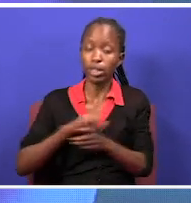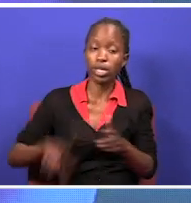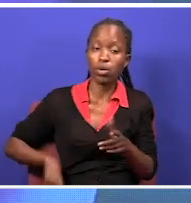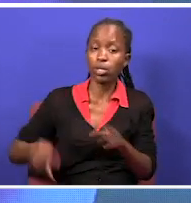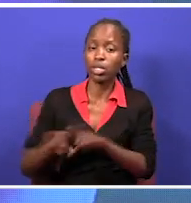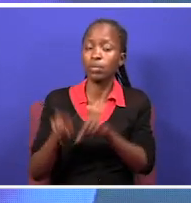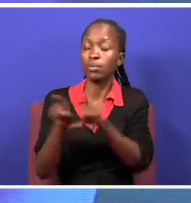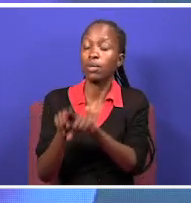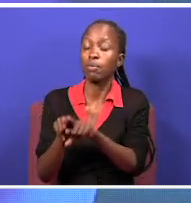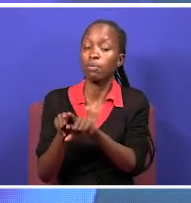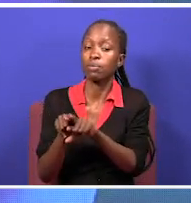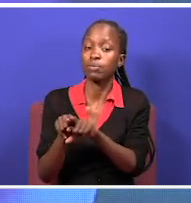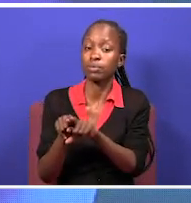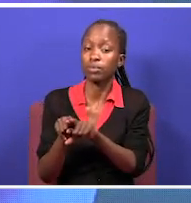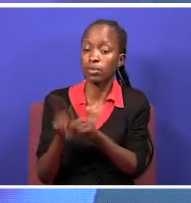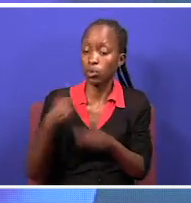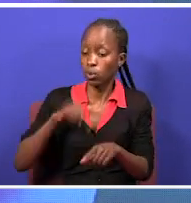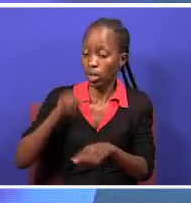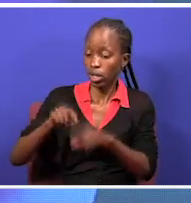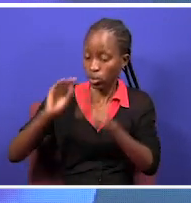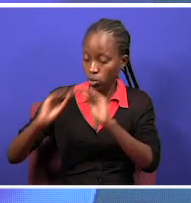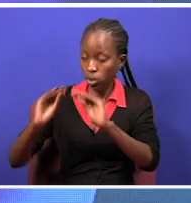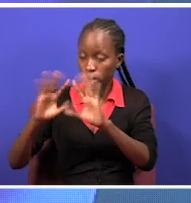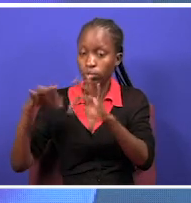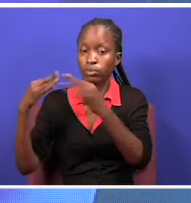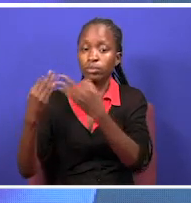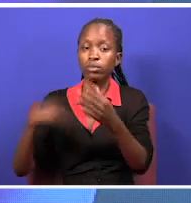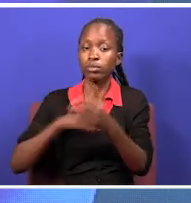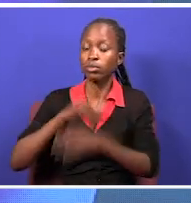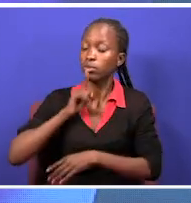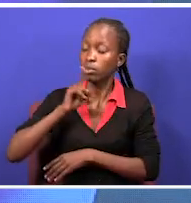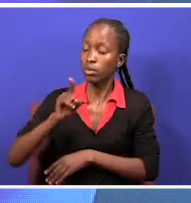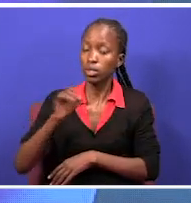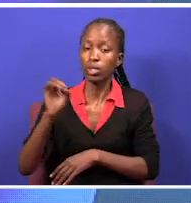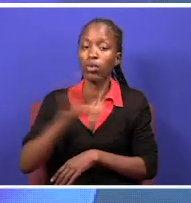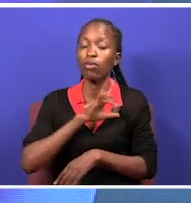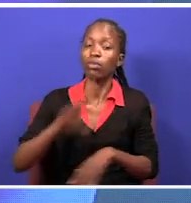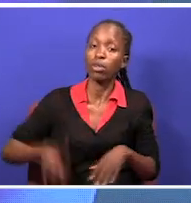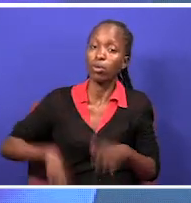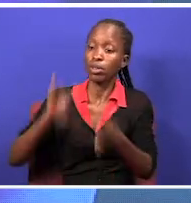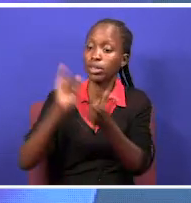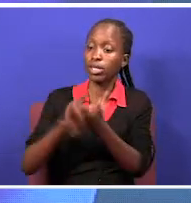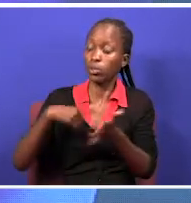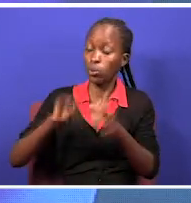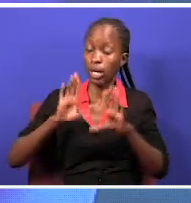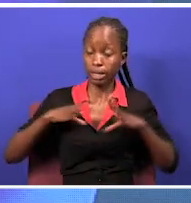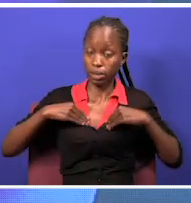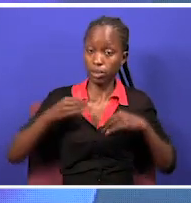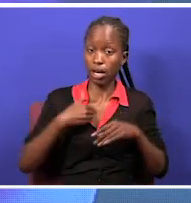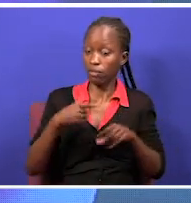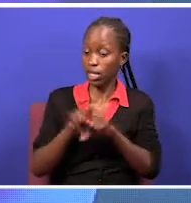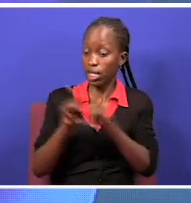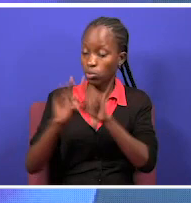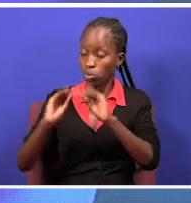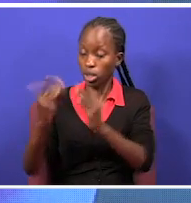then that we teach our families these commands of this God that we have embraced, that we teach